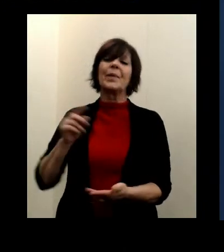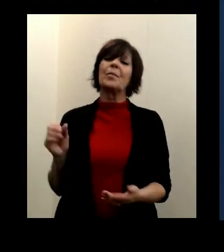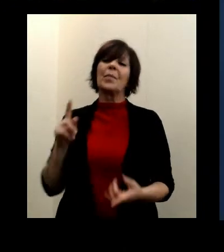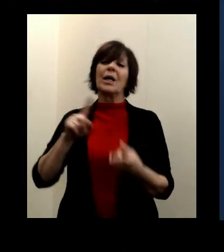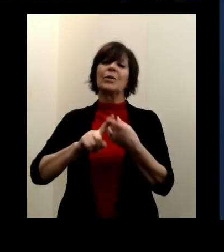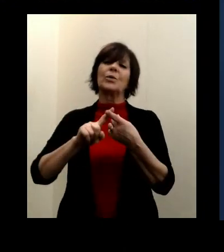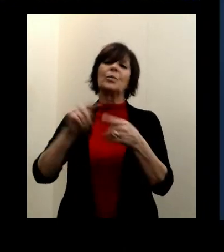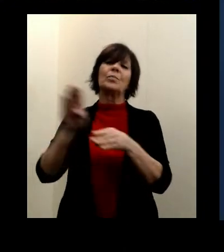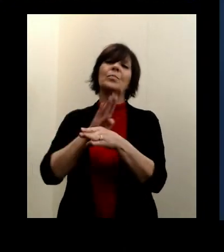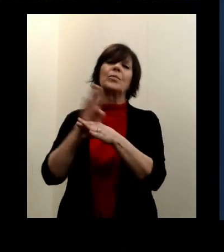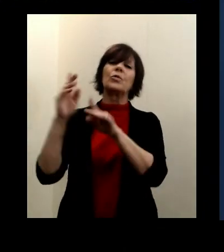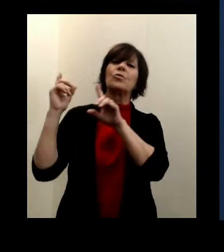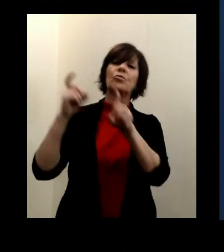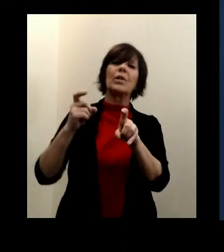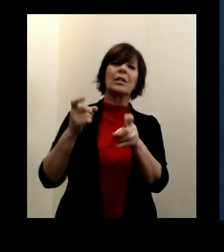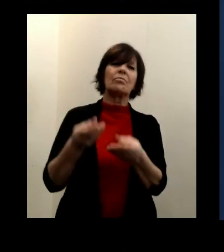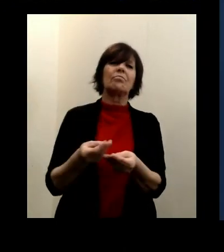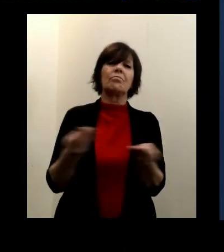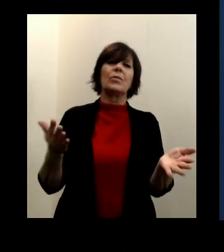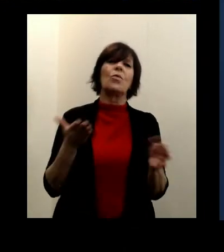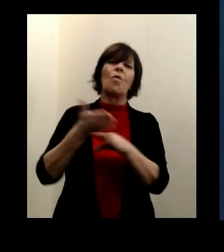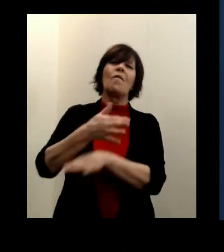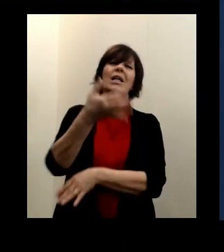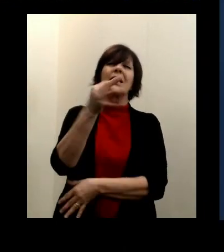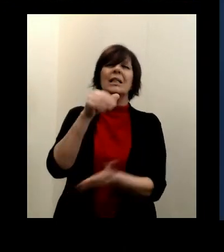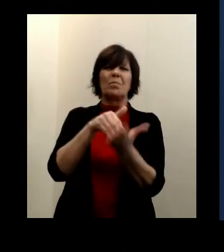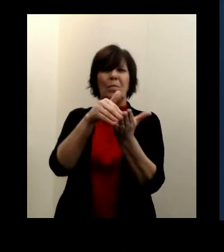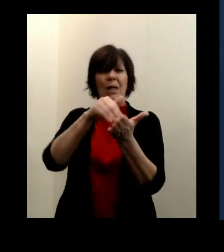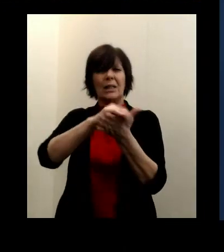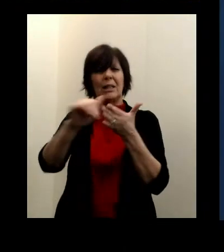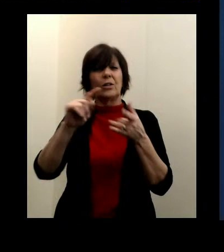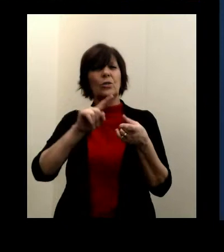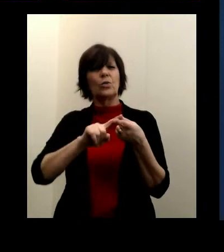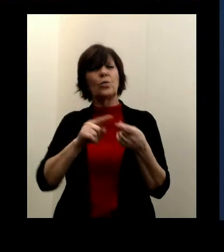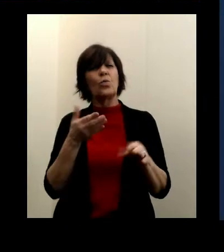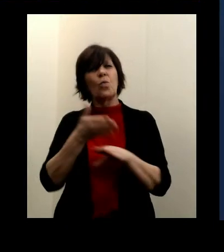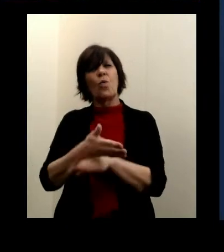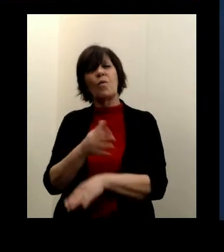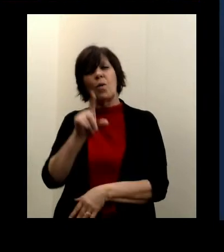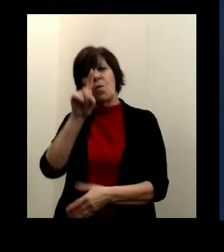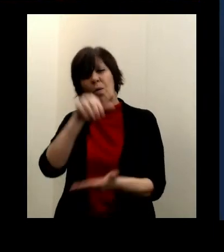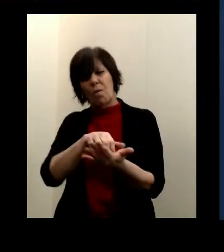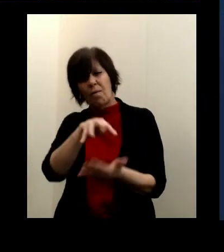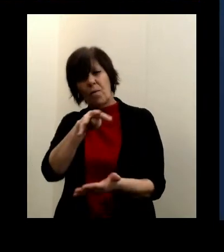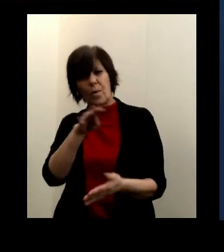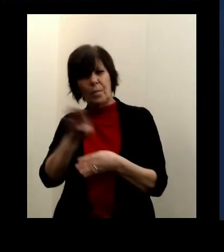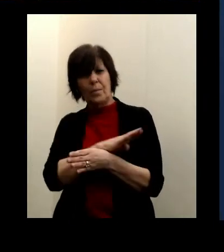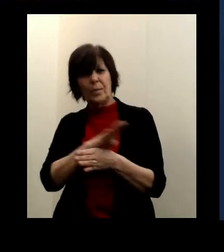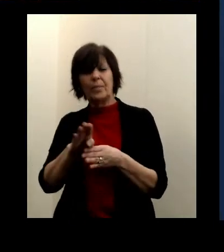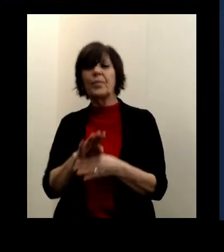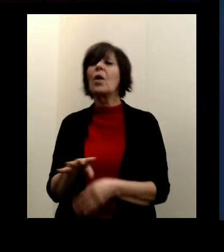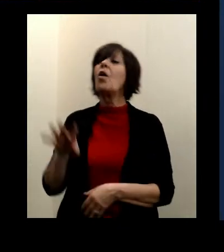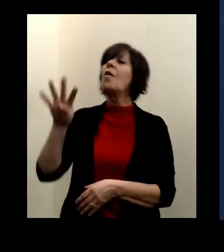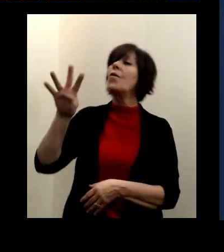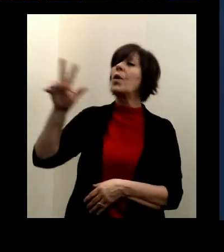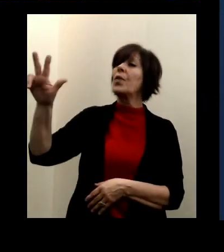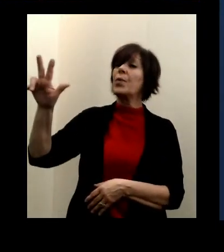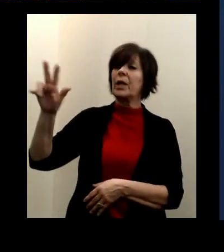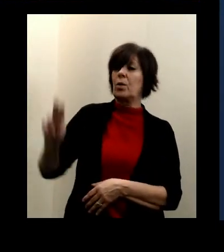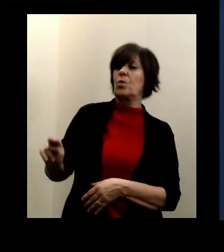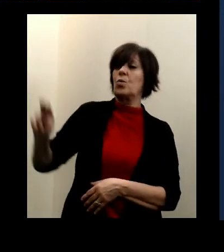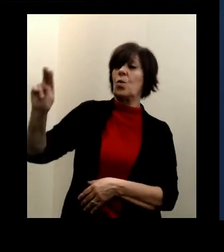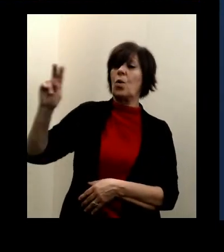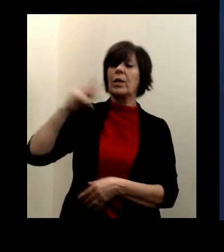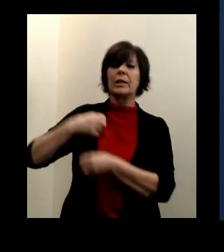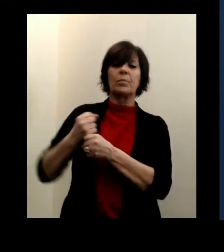delivered over $19 million in financial aid to nearly 1,400 businesses. 43 North has made some additional grants over the past 2